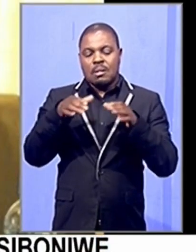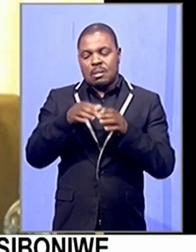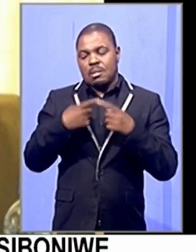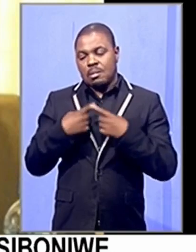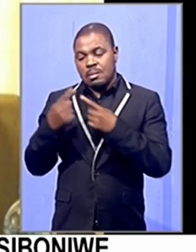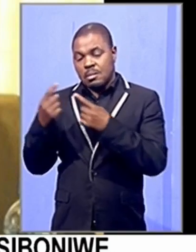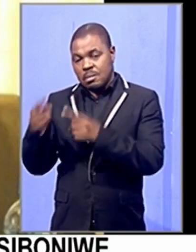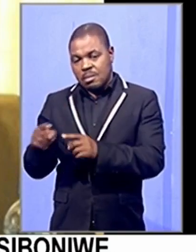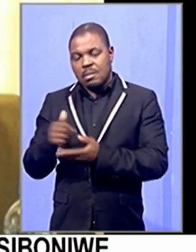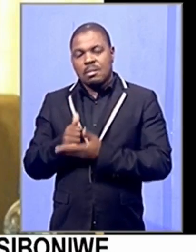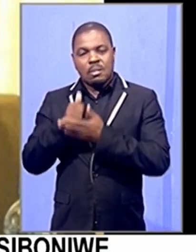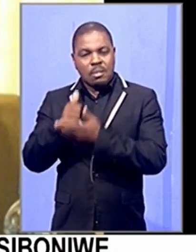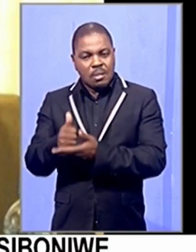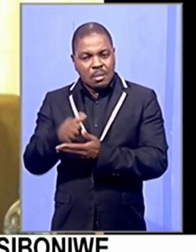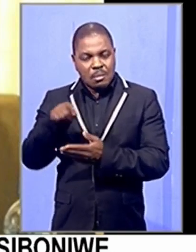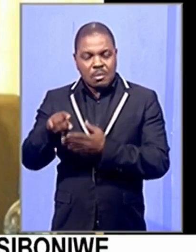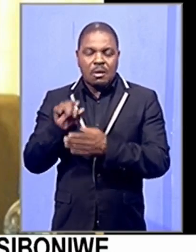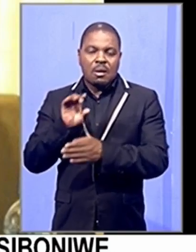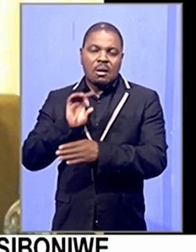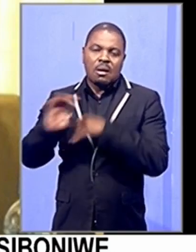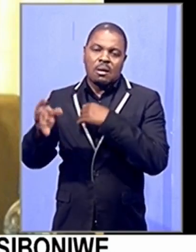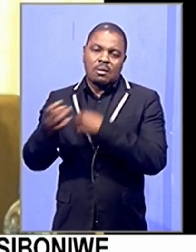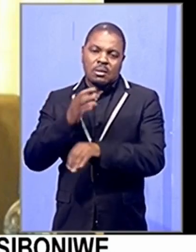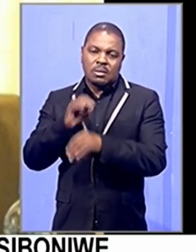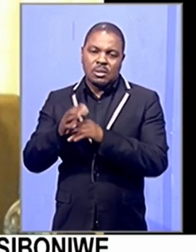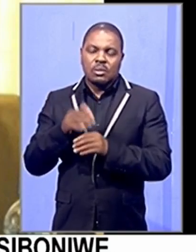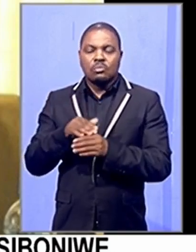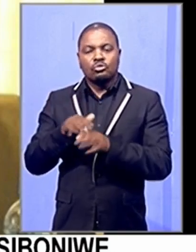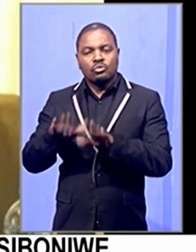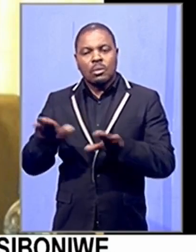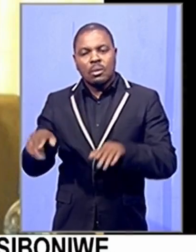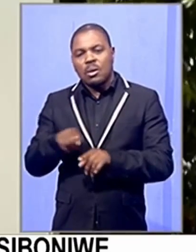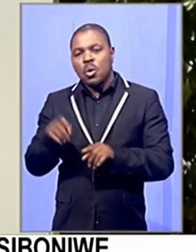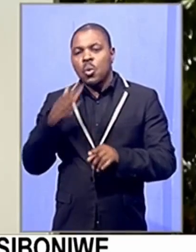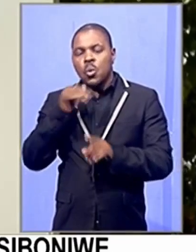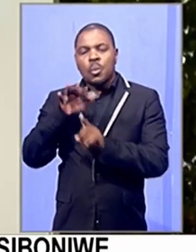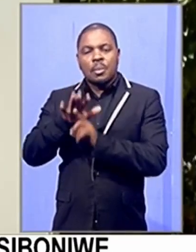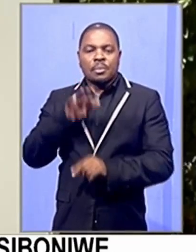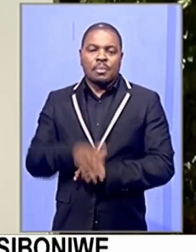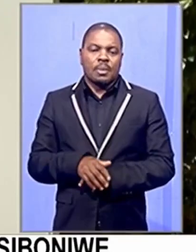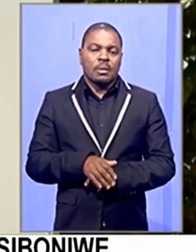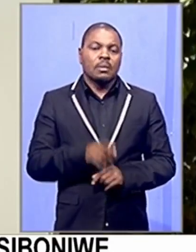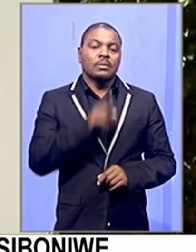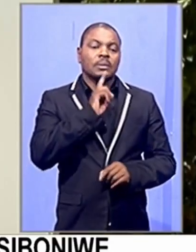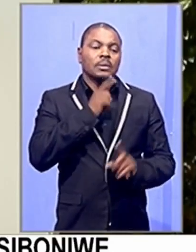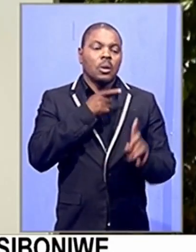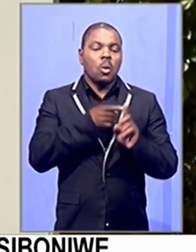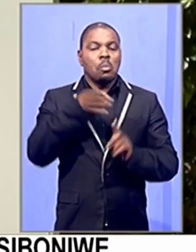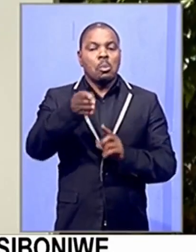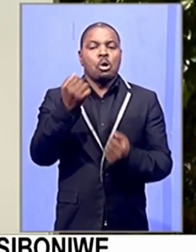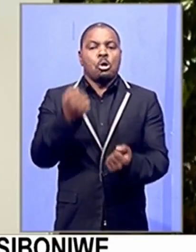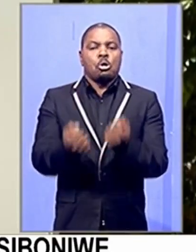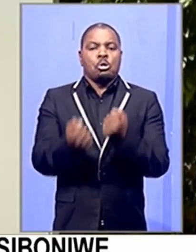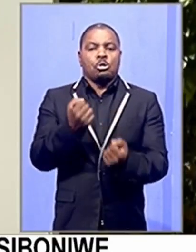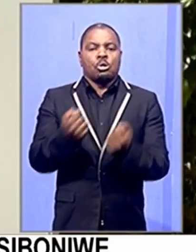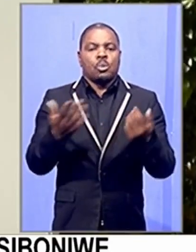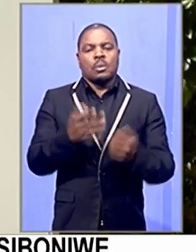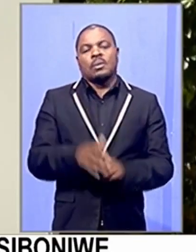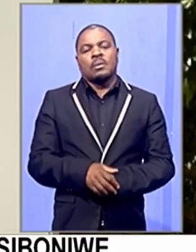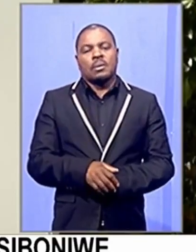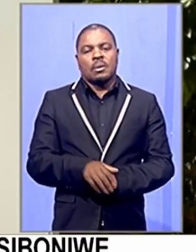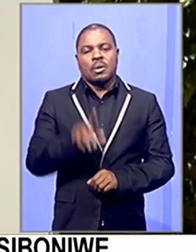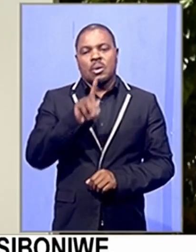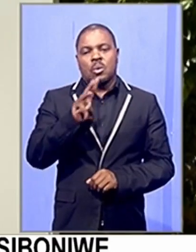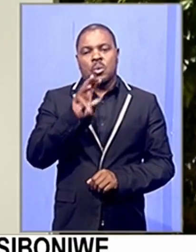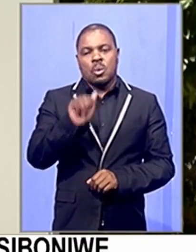section to render counseling to the affected learners. Morutabana o tlhageletse ka boripana kwa kgotlatshekelo ya